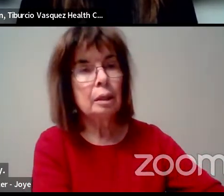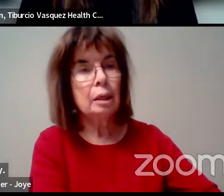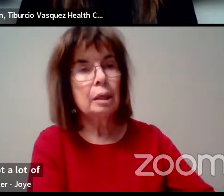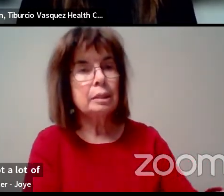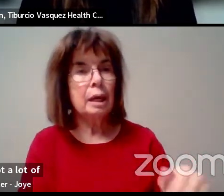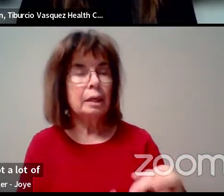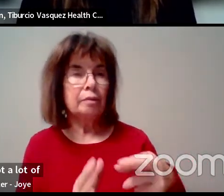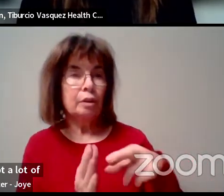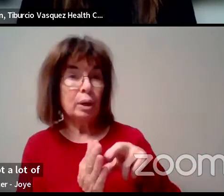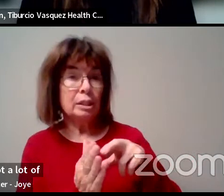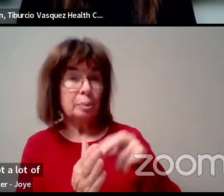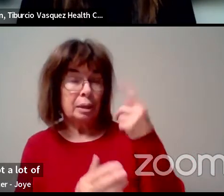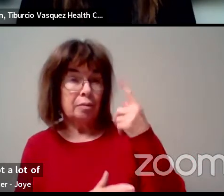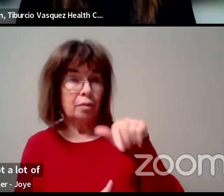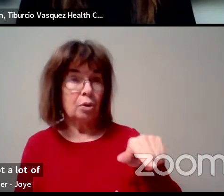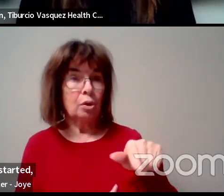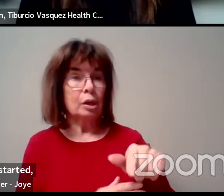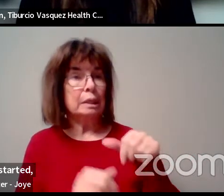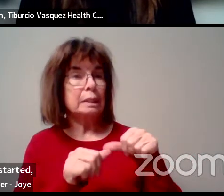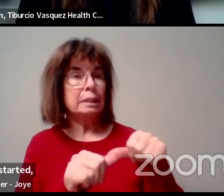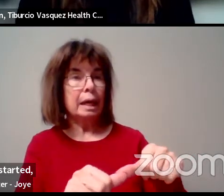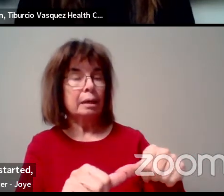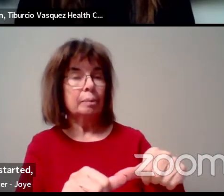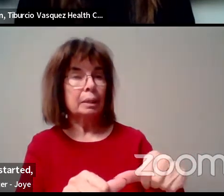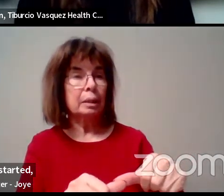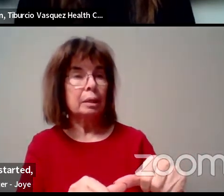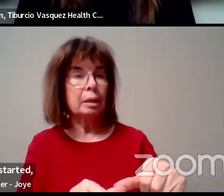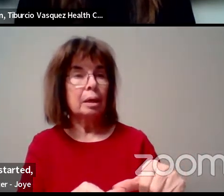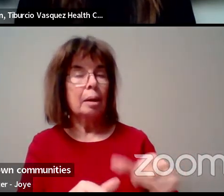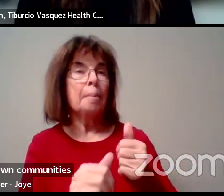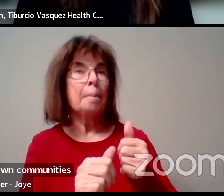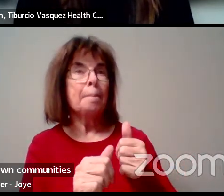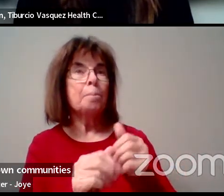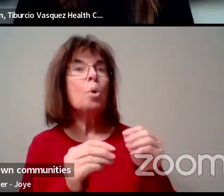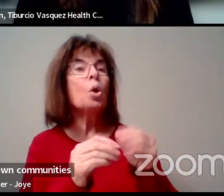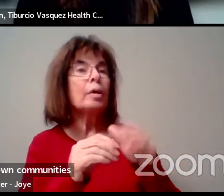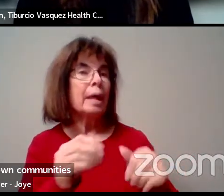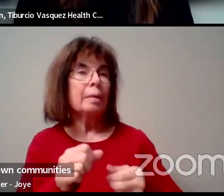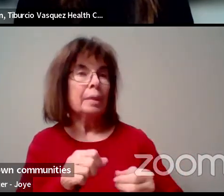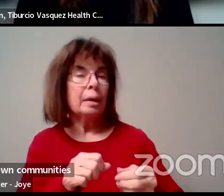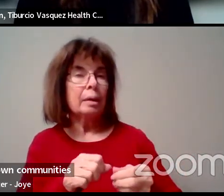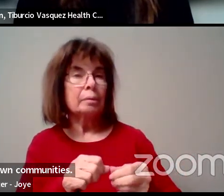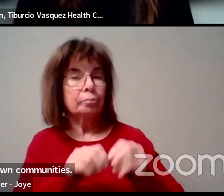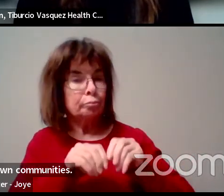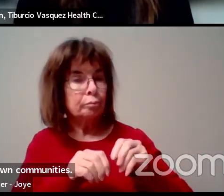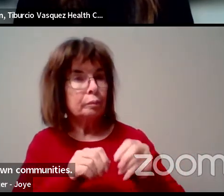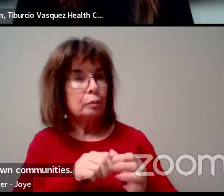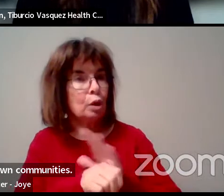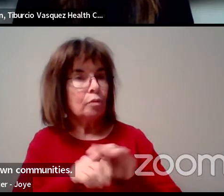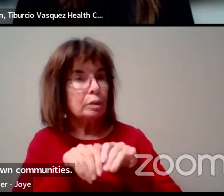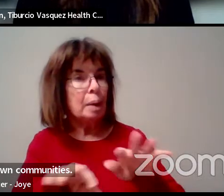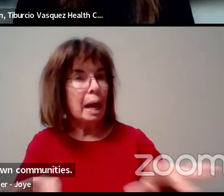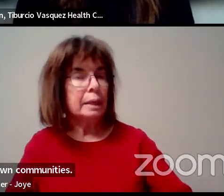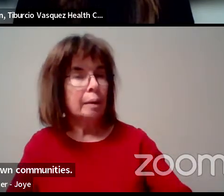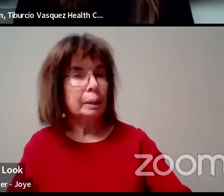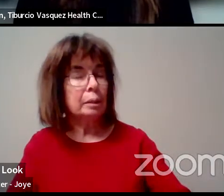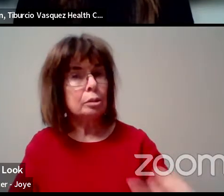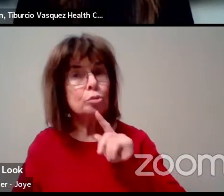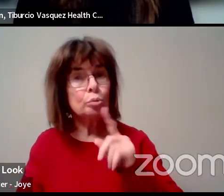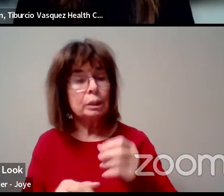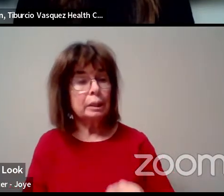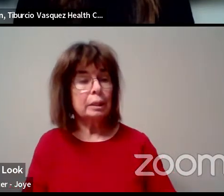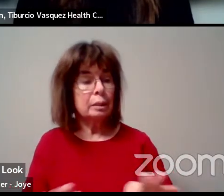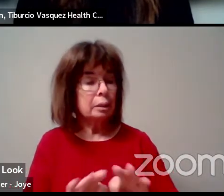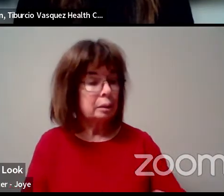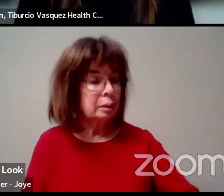for sustainability beyond the pandemic. And I think that's so important, partly because